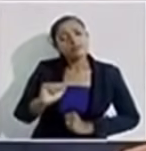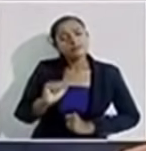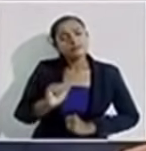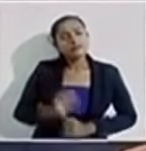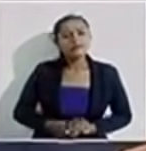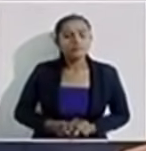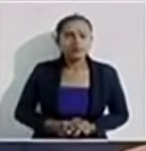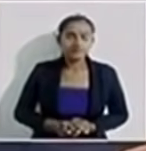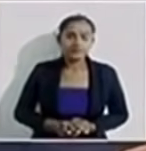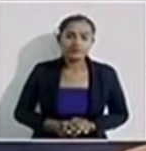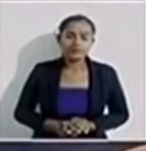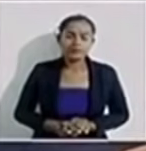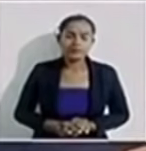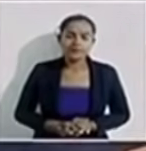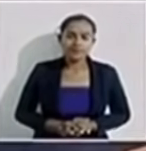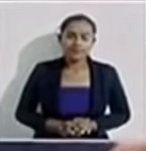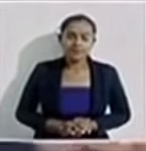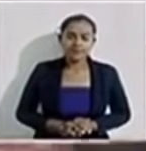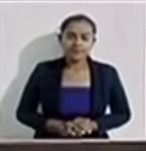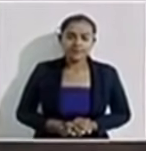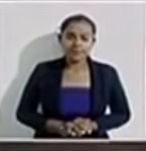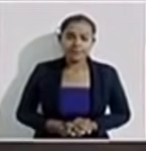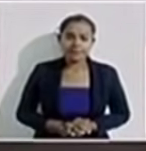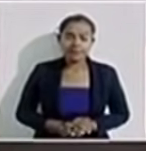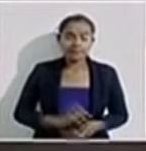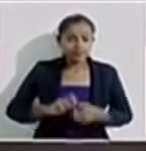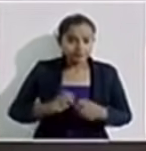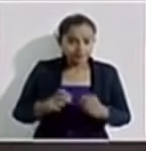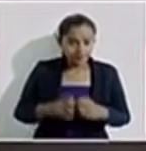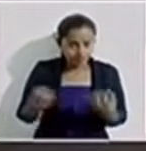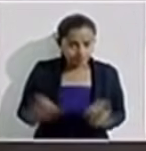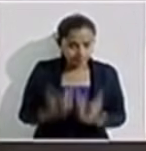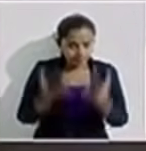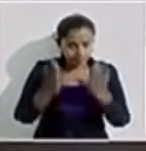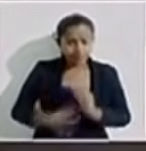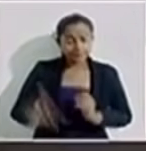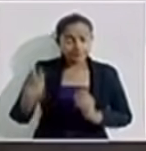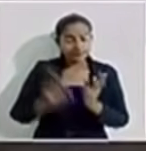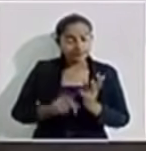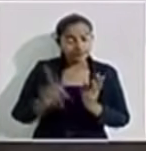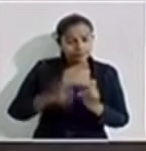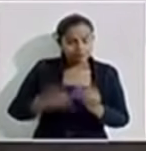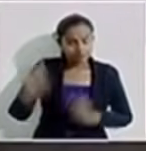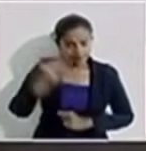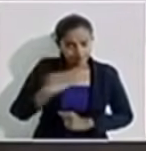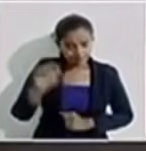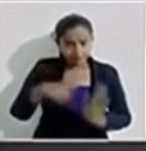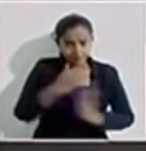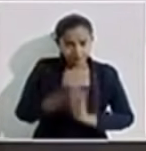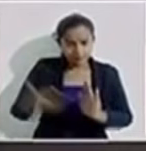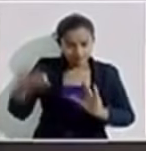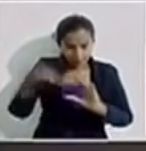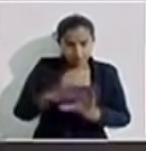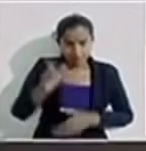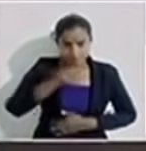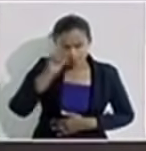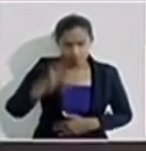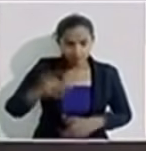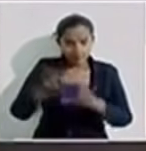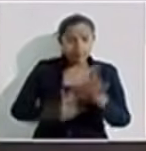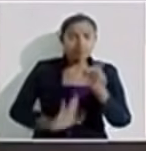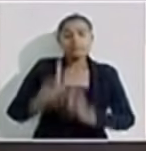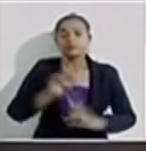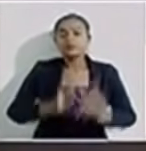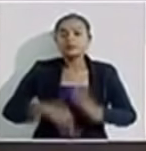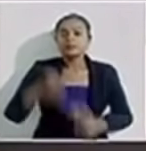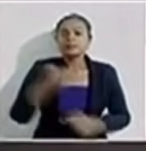A delegation from the European Union is to visit Sri Lanka this month to discuss the GSP Plus concession.